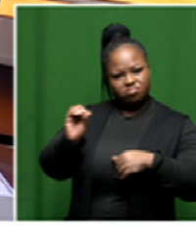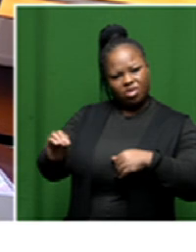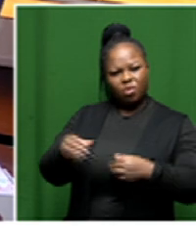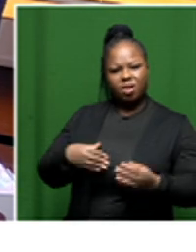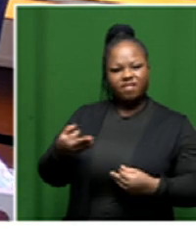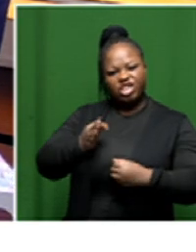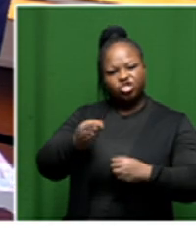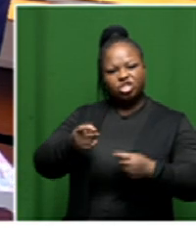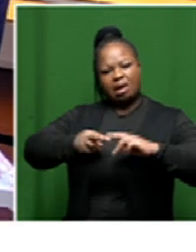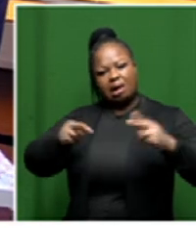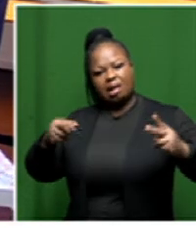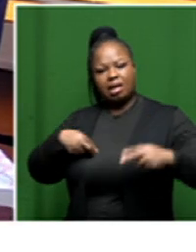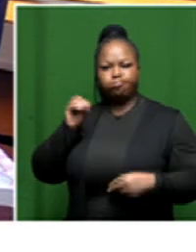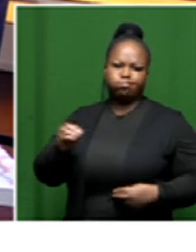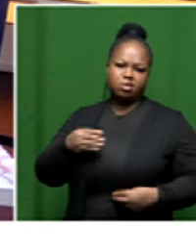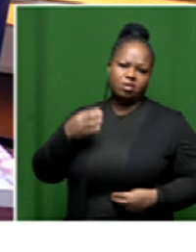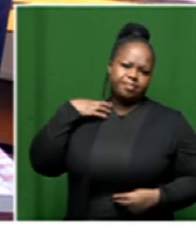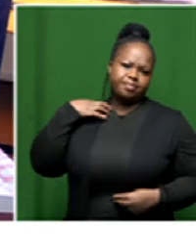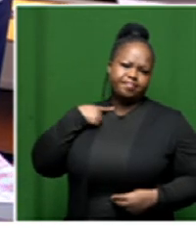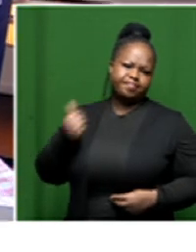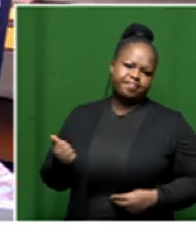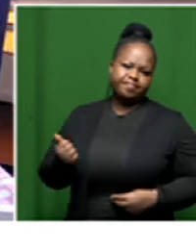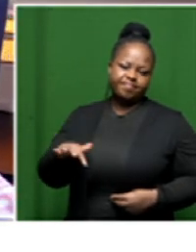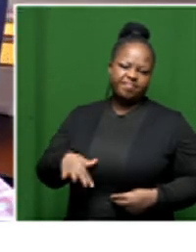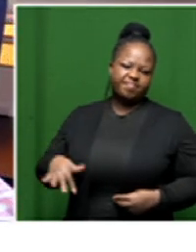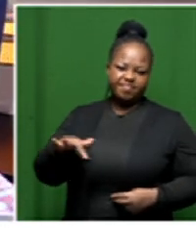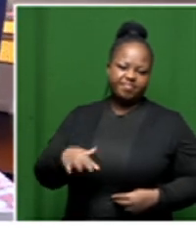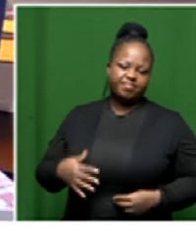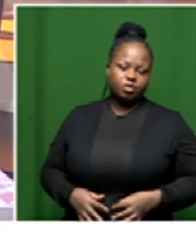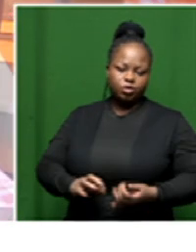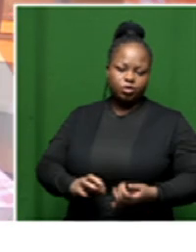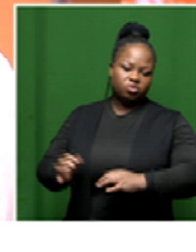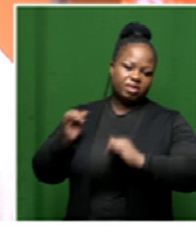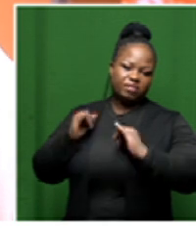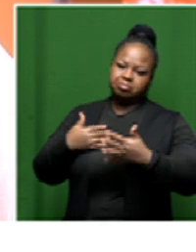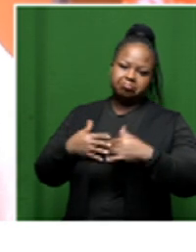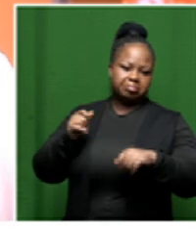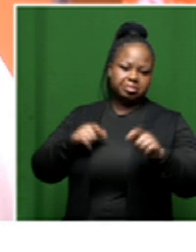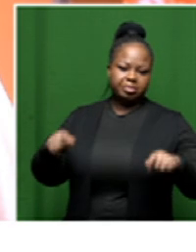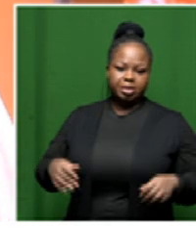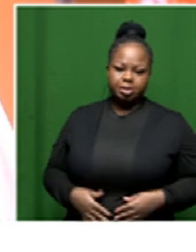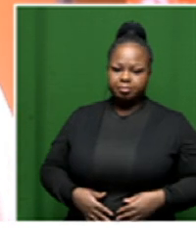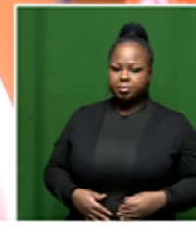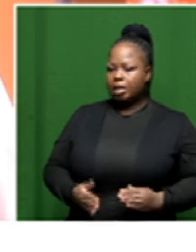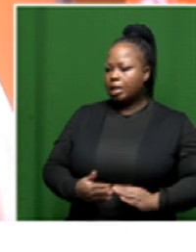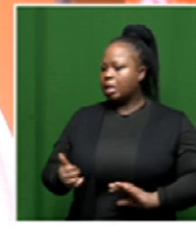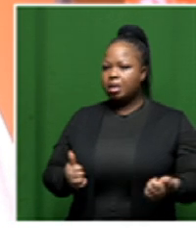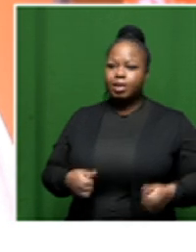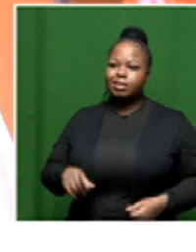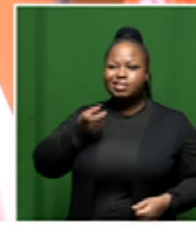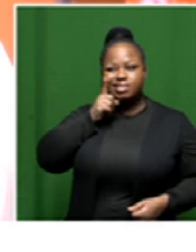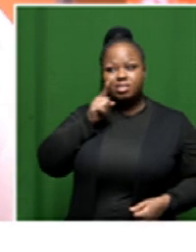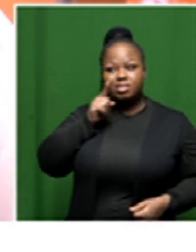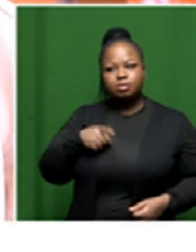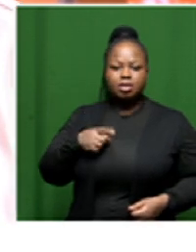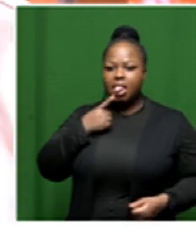Alexandra. So I mean, and we just obviously try and invite whoever we can, you know, whether it be our neighbors, come and try us